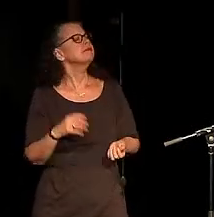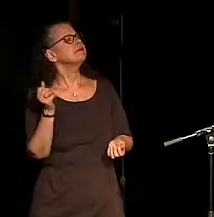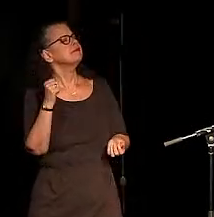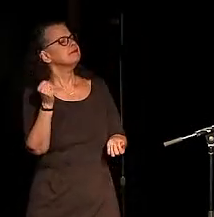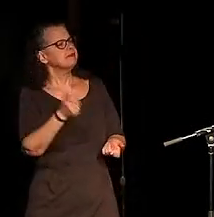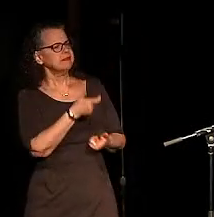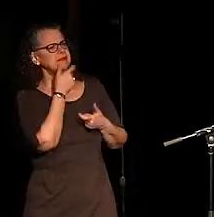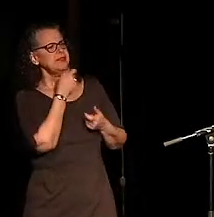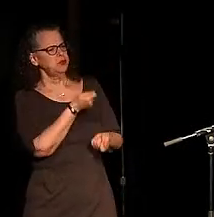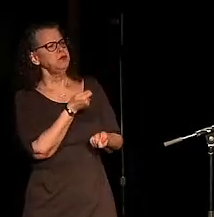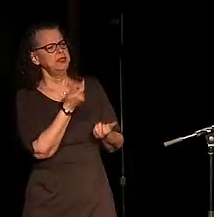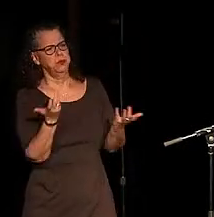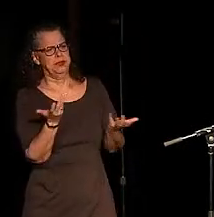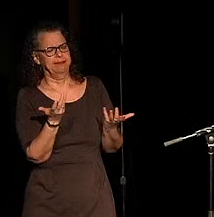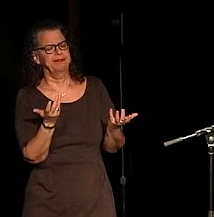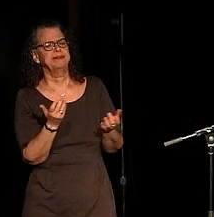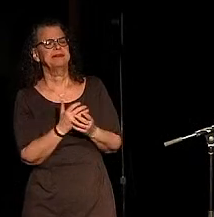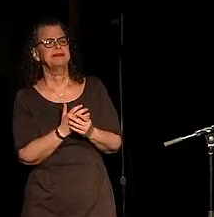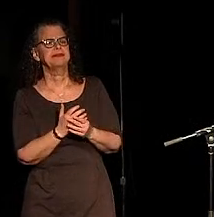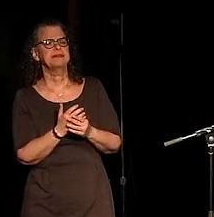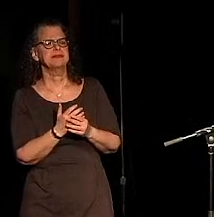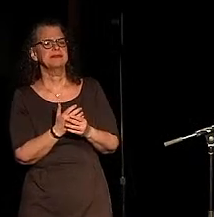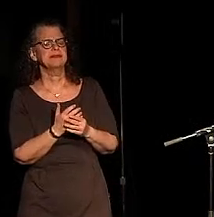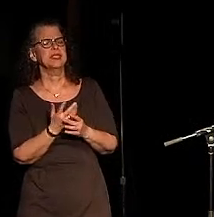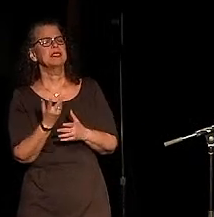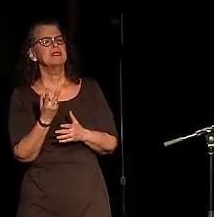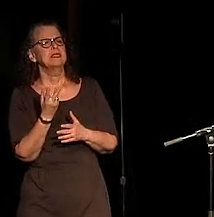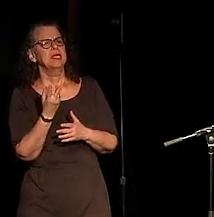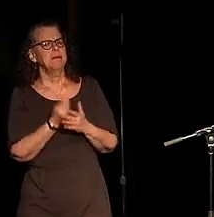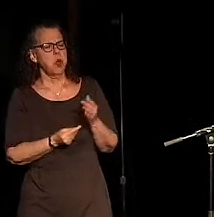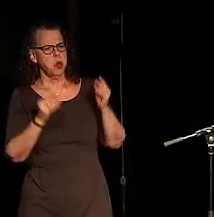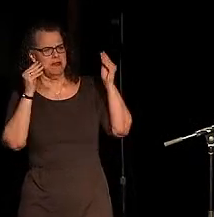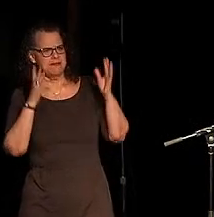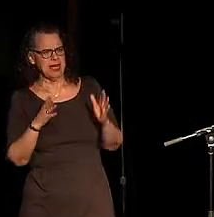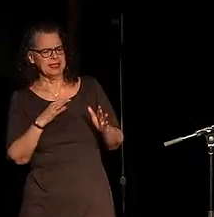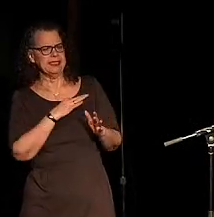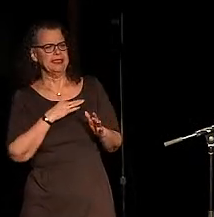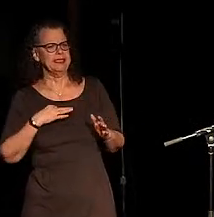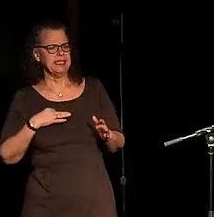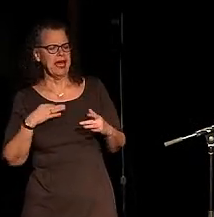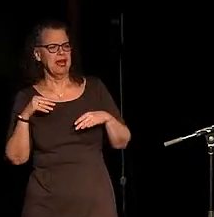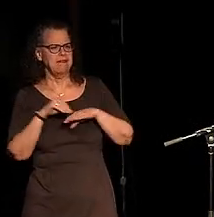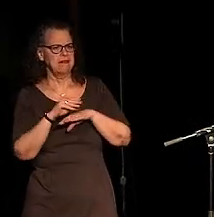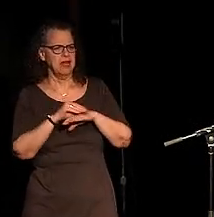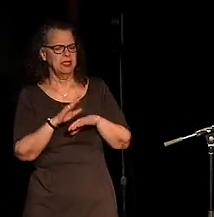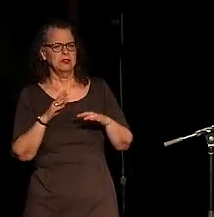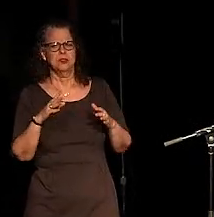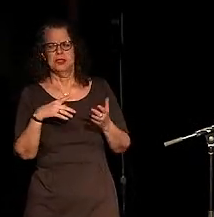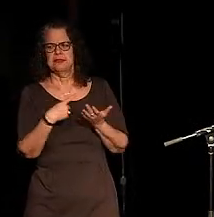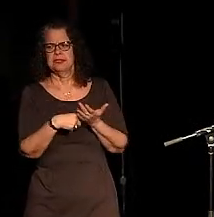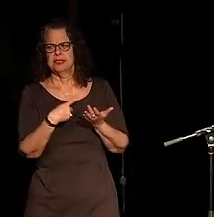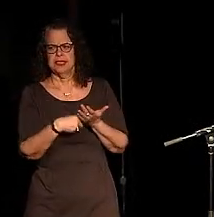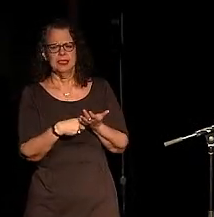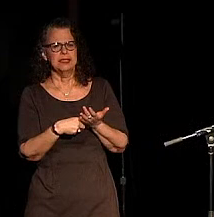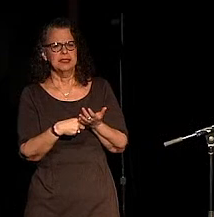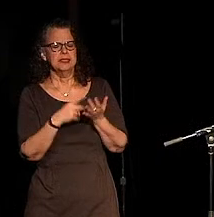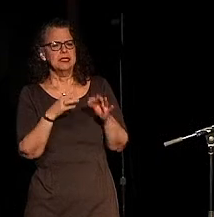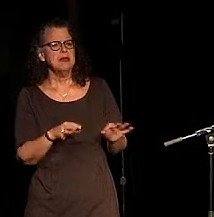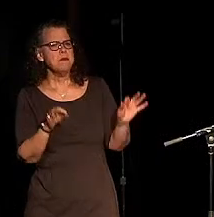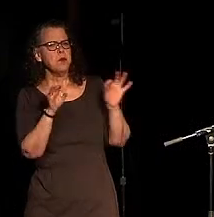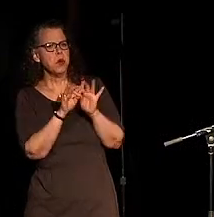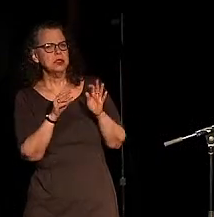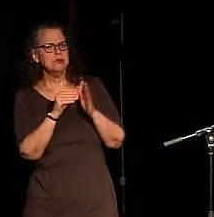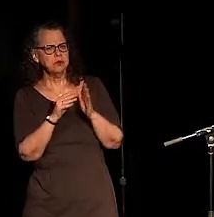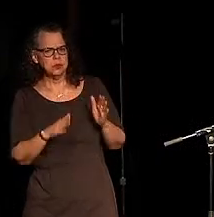really interesting is that both faculty and staff advisors have talked about the importance of students